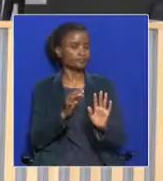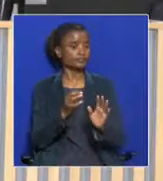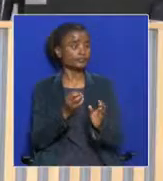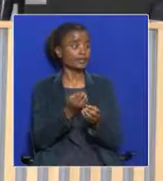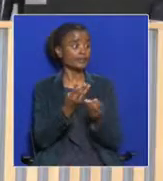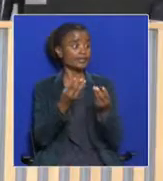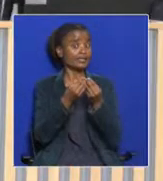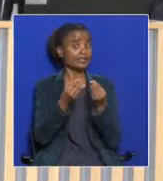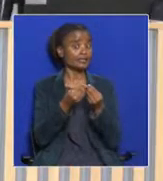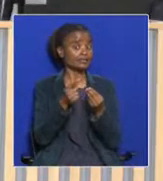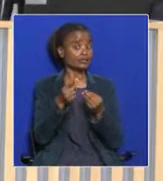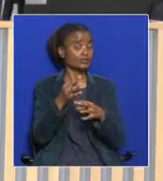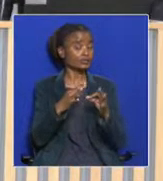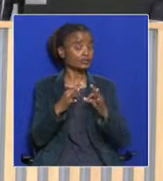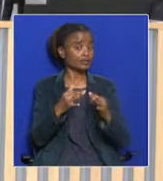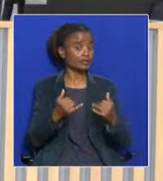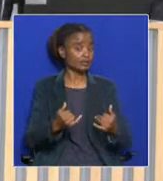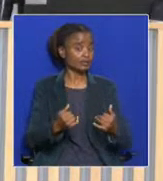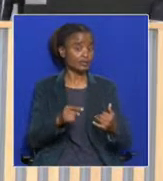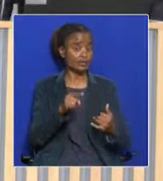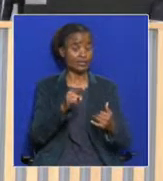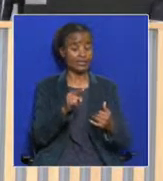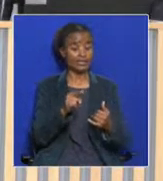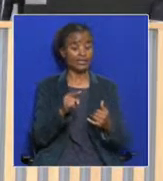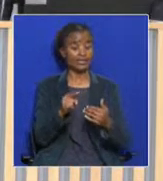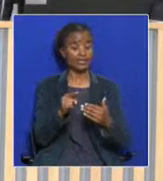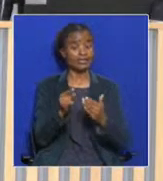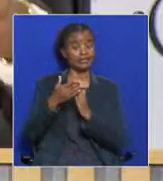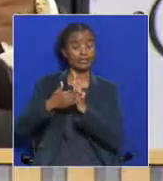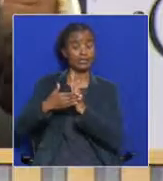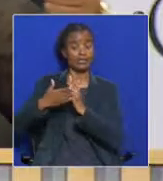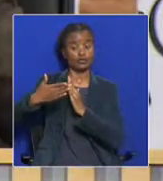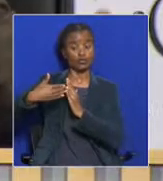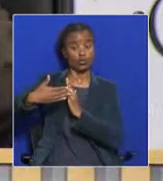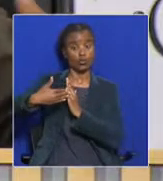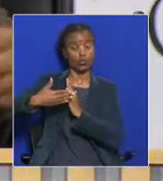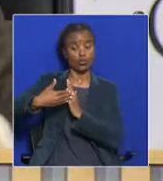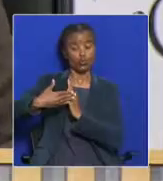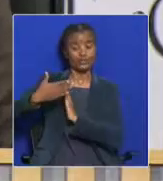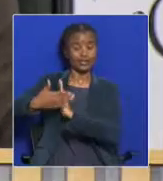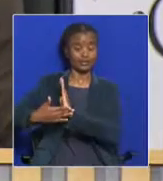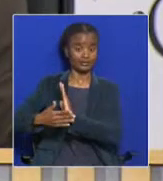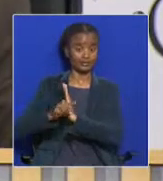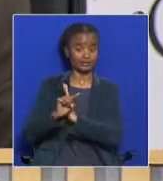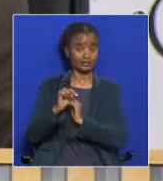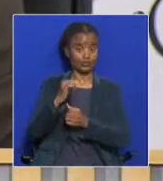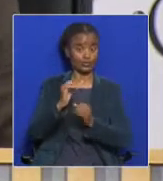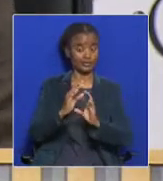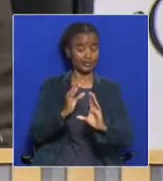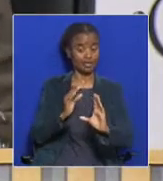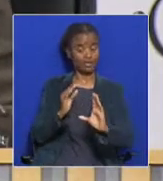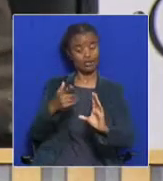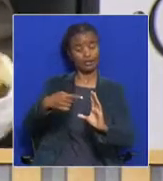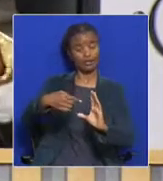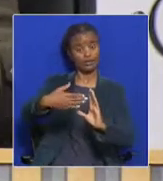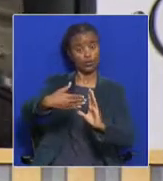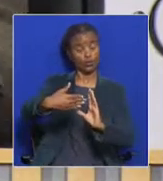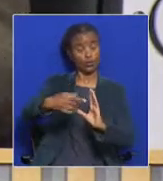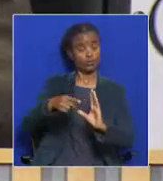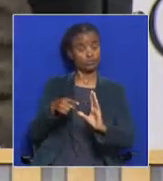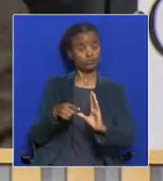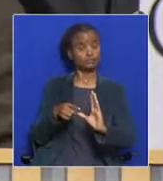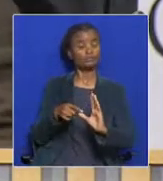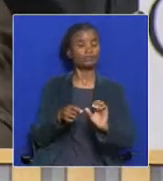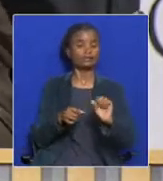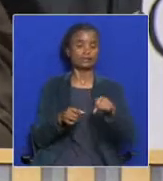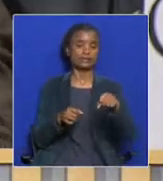on the door side of the container? Yes, if you open the door, Chair, that's what I'm saying. In